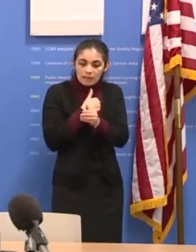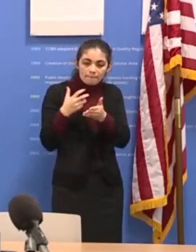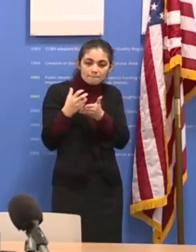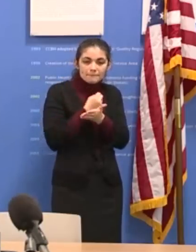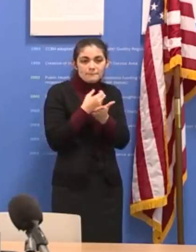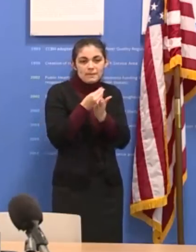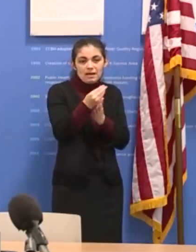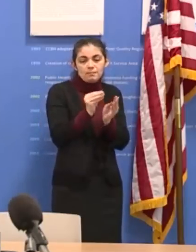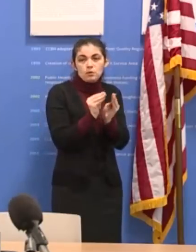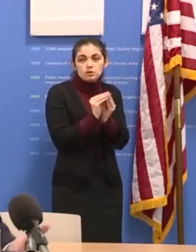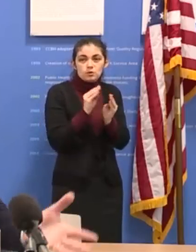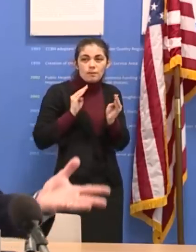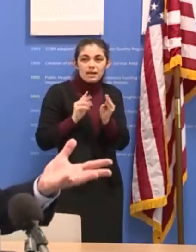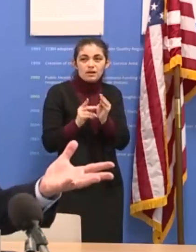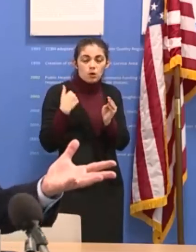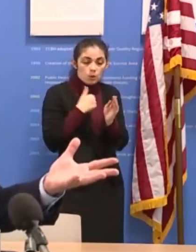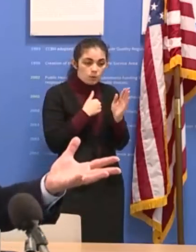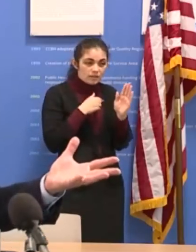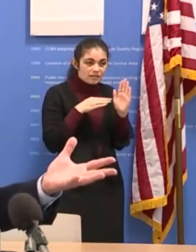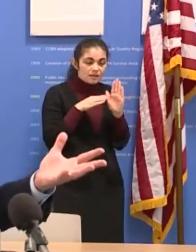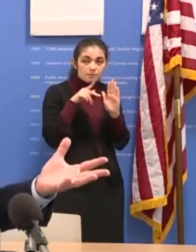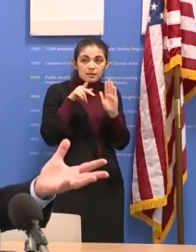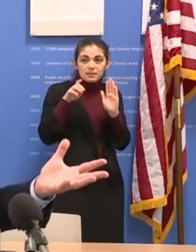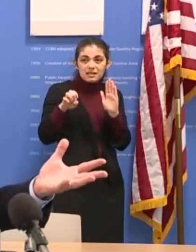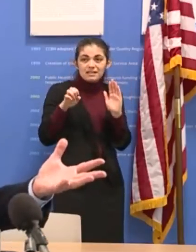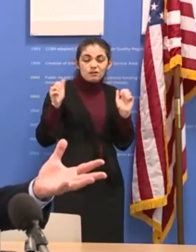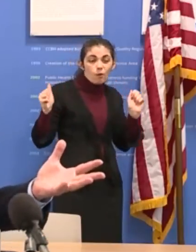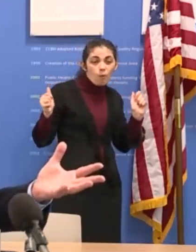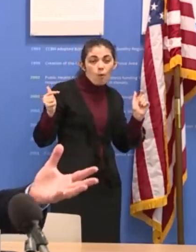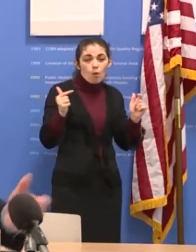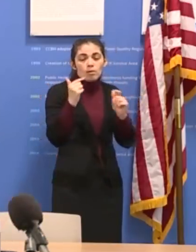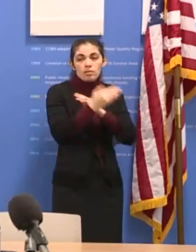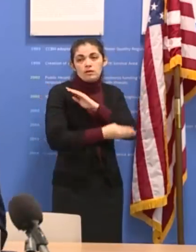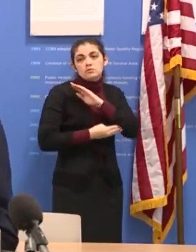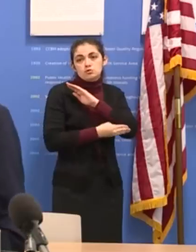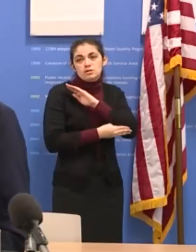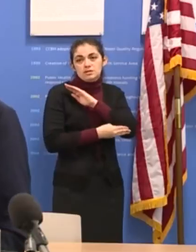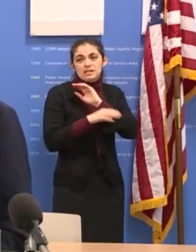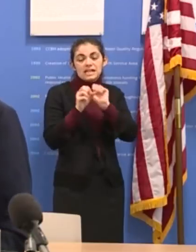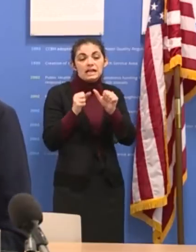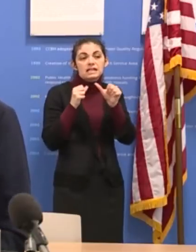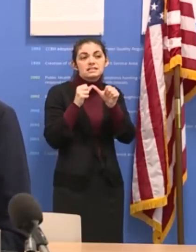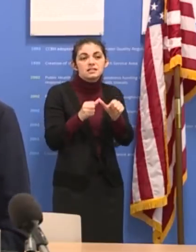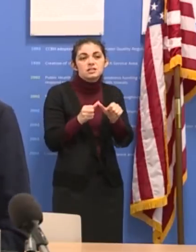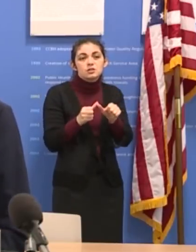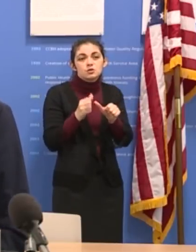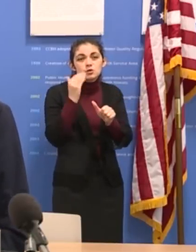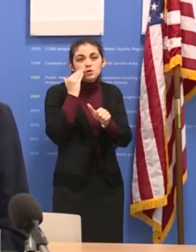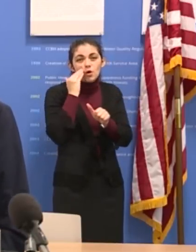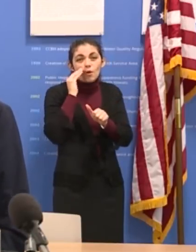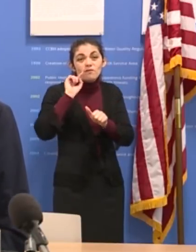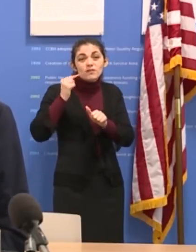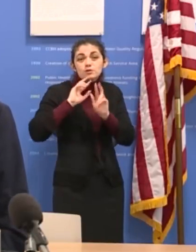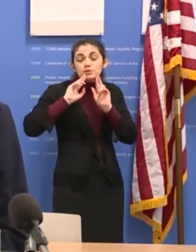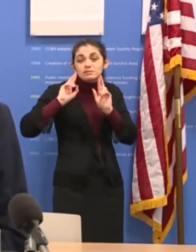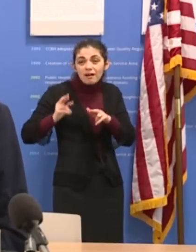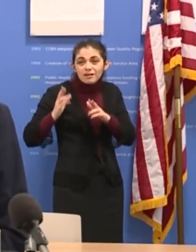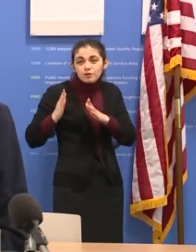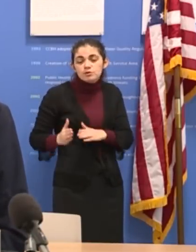to help to come back as we're supplying PPE across the country, to be able to continue to fortify first